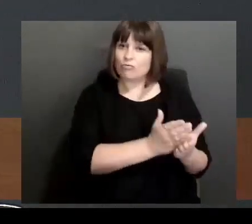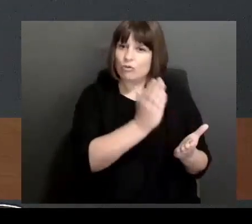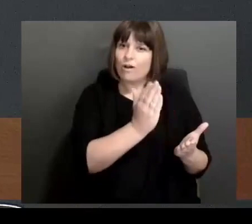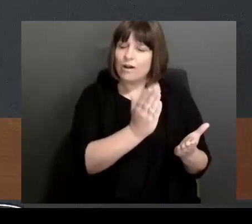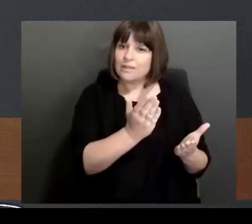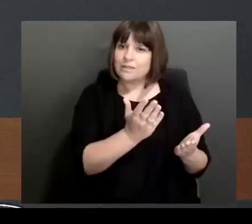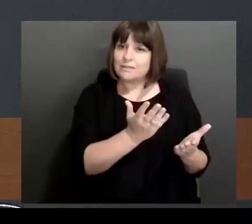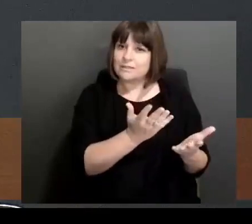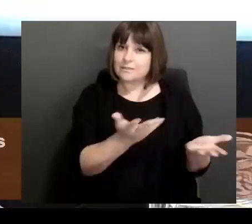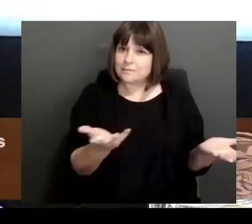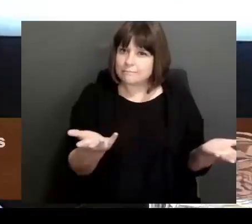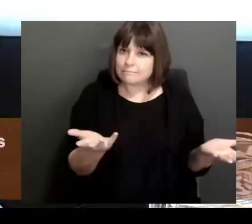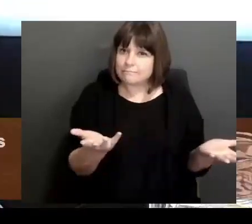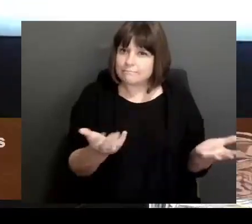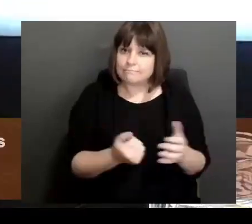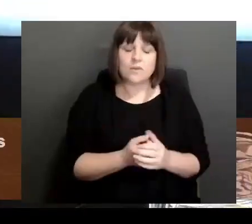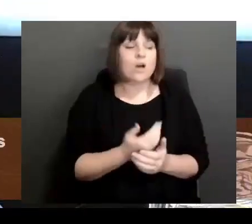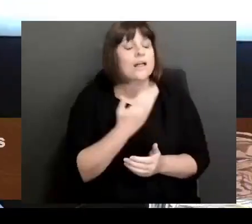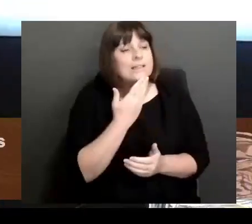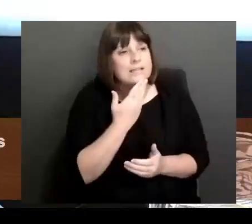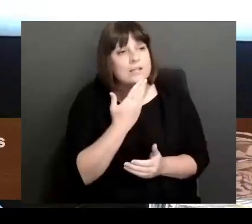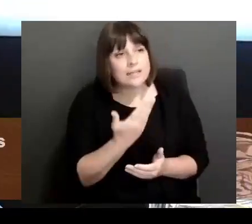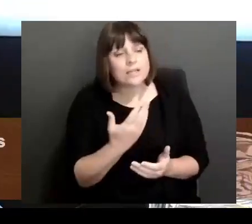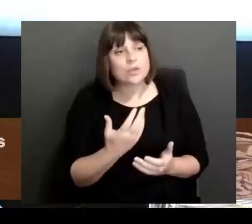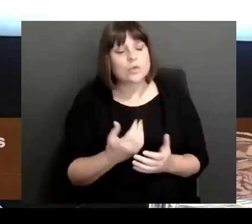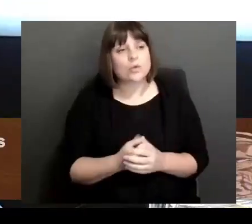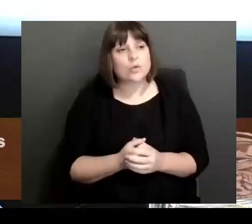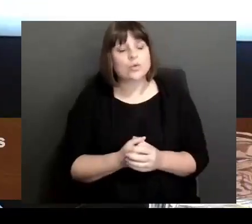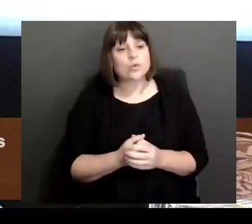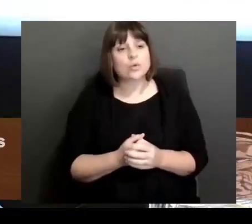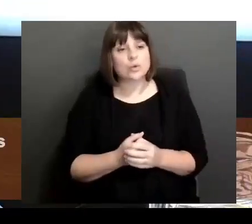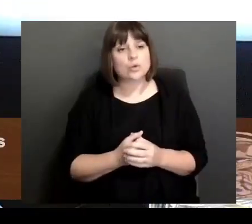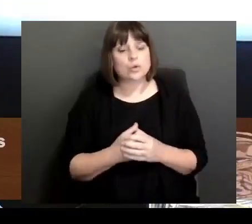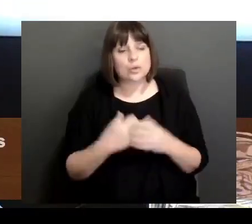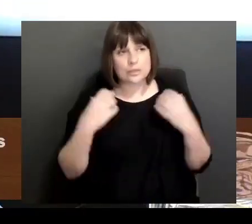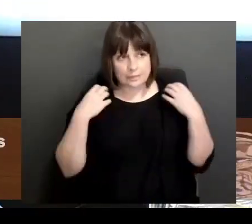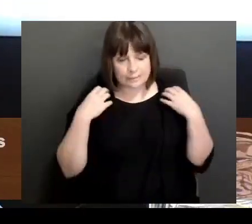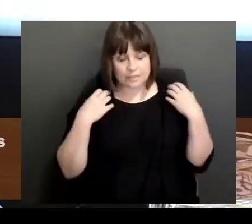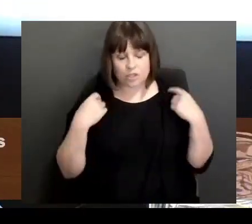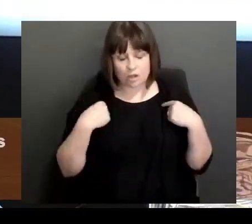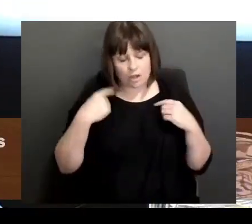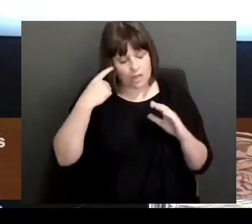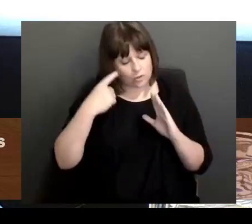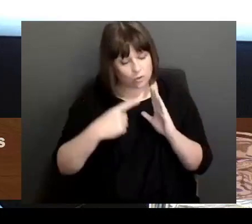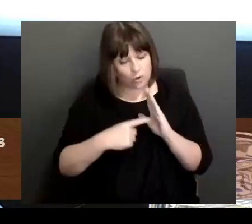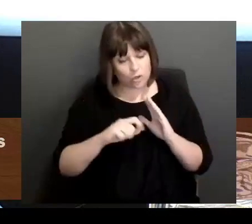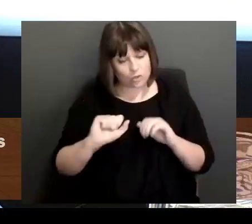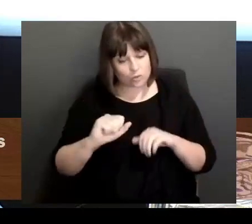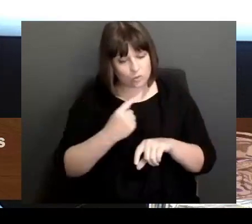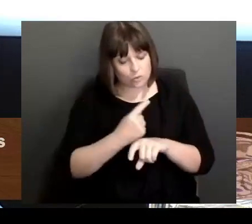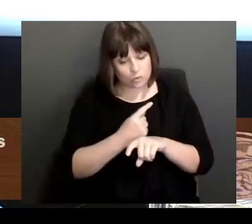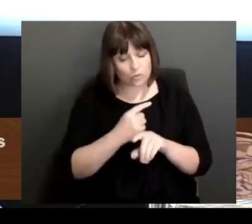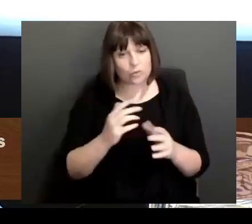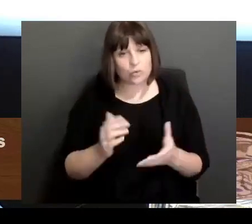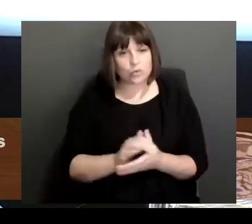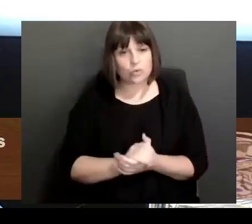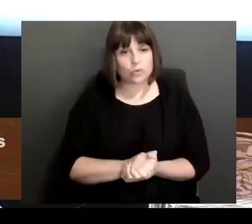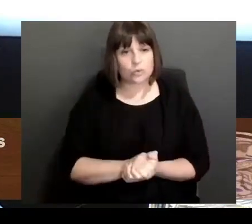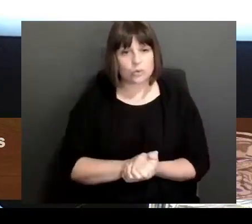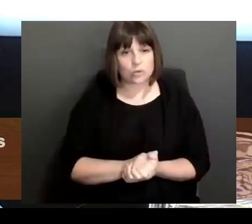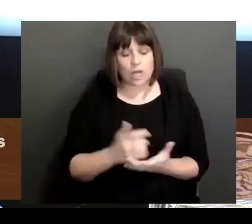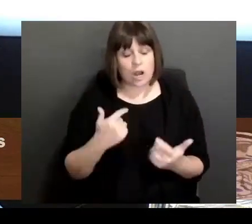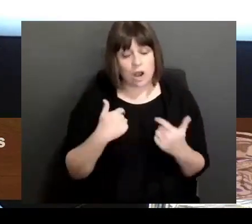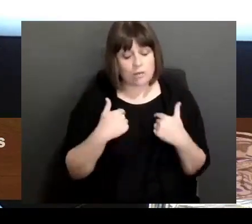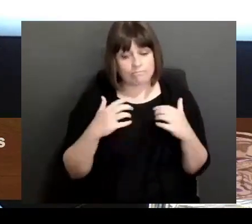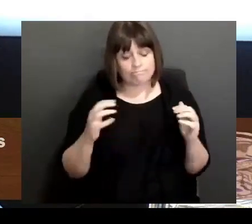Sorry, thank you. Thank you, Commissioner. I totally acknowledge that, and I cannot but agree